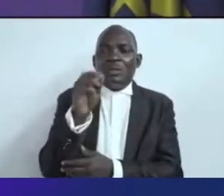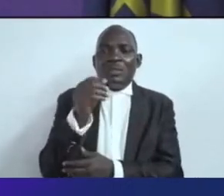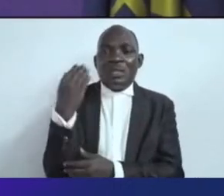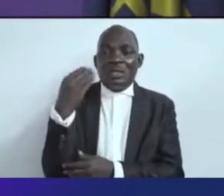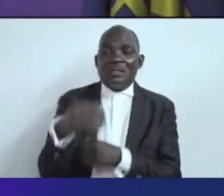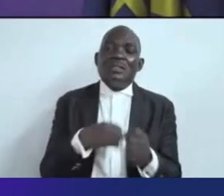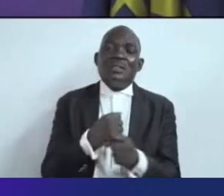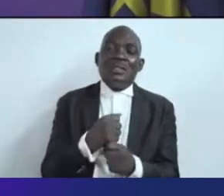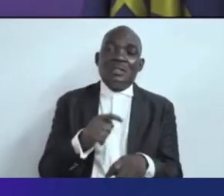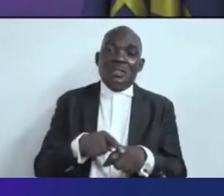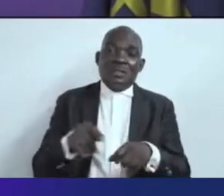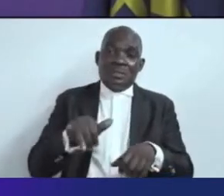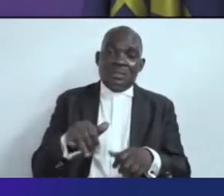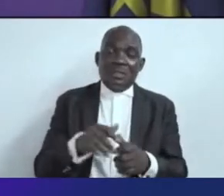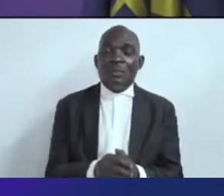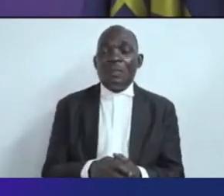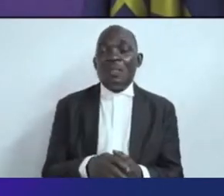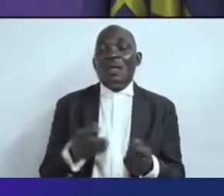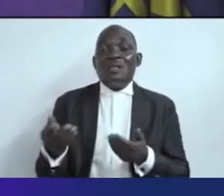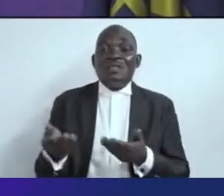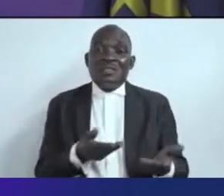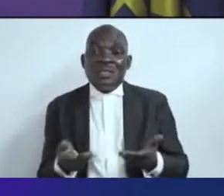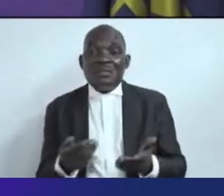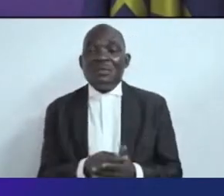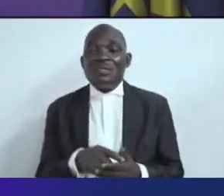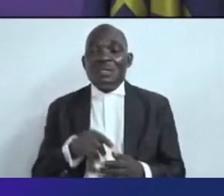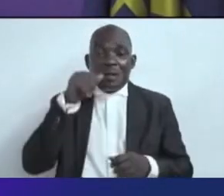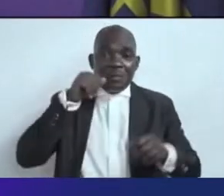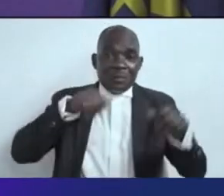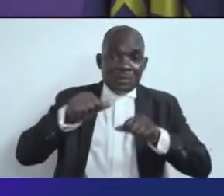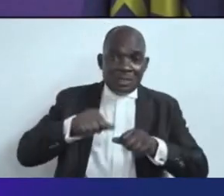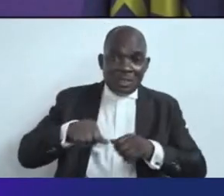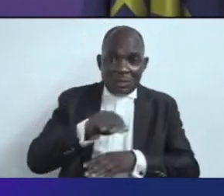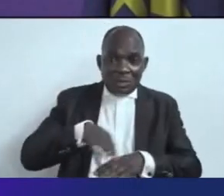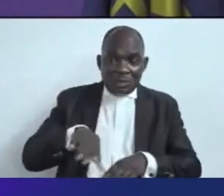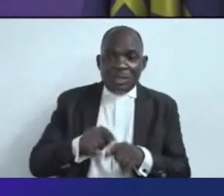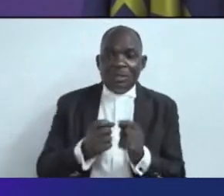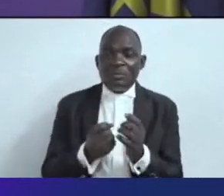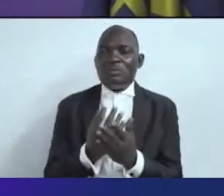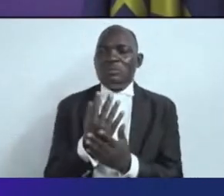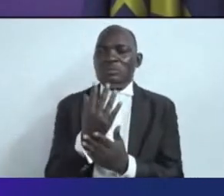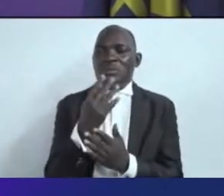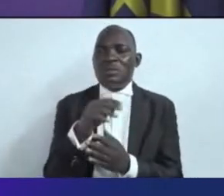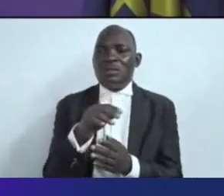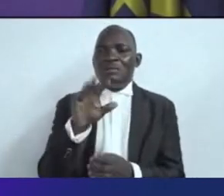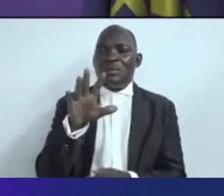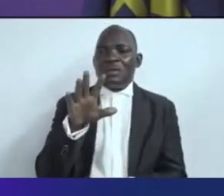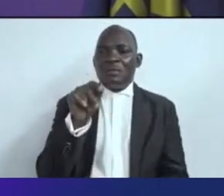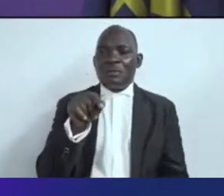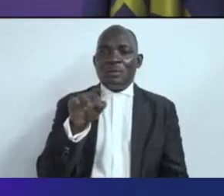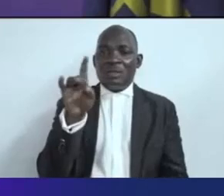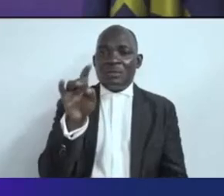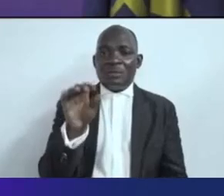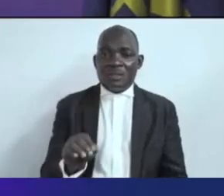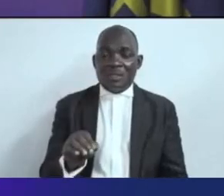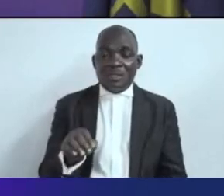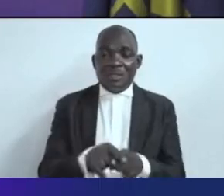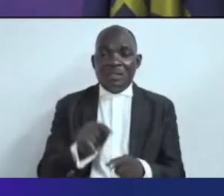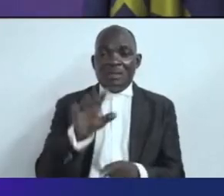year. The services and agricultural sectors also grew by 5.8%